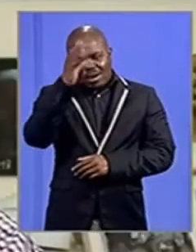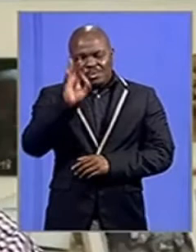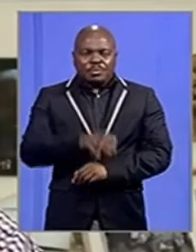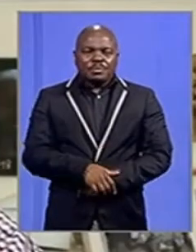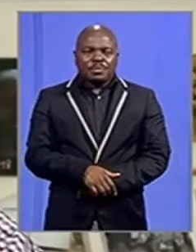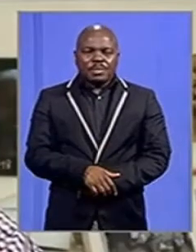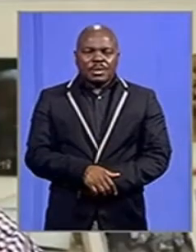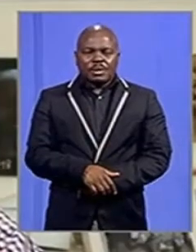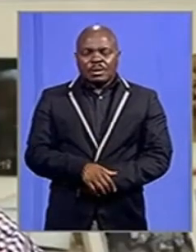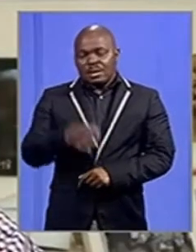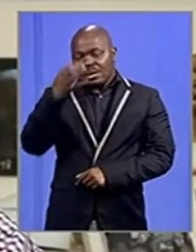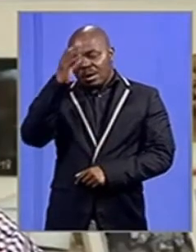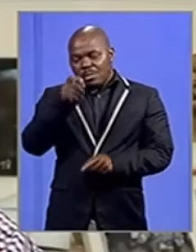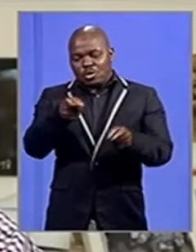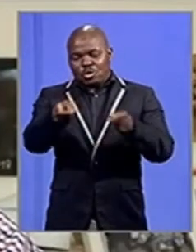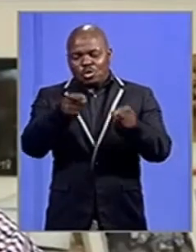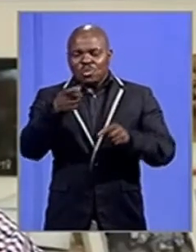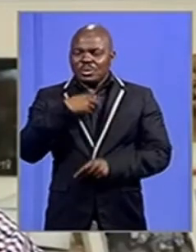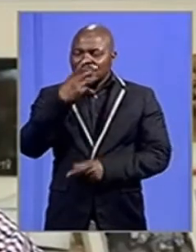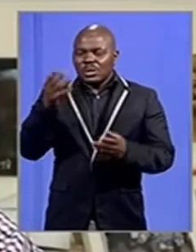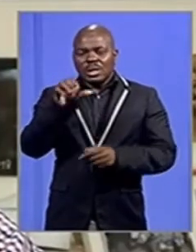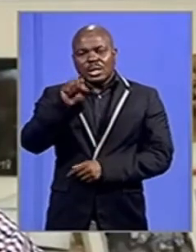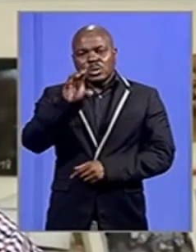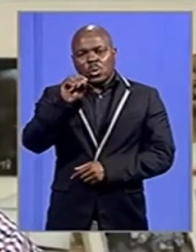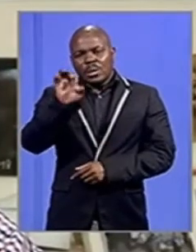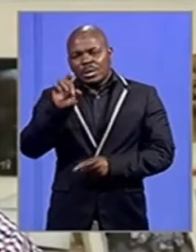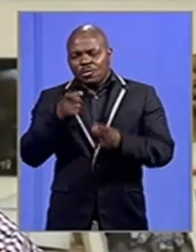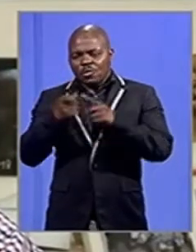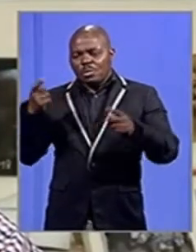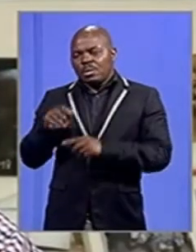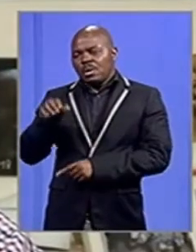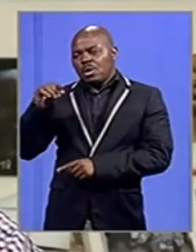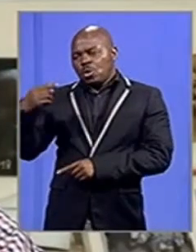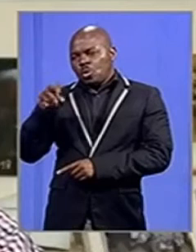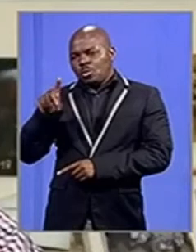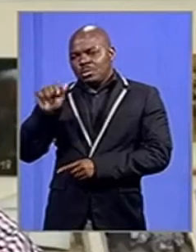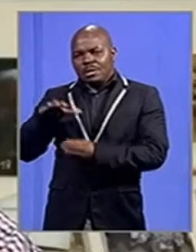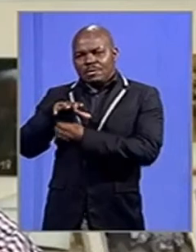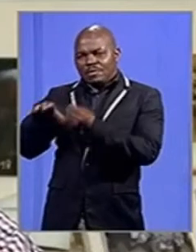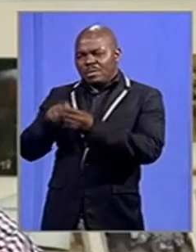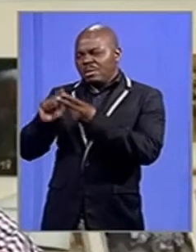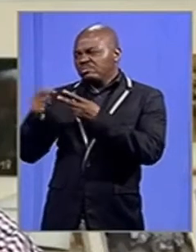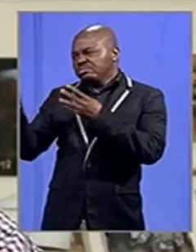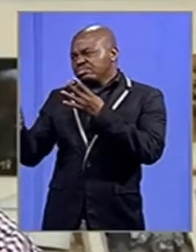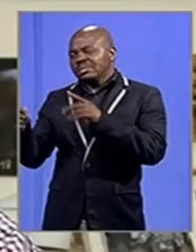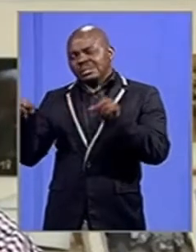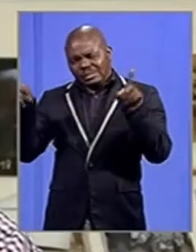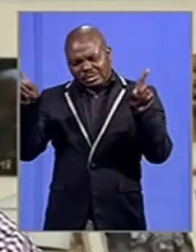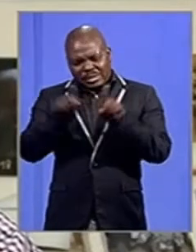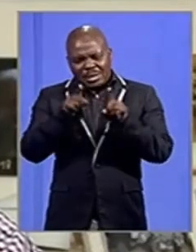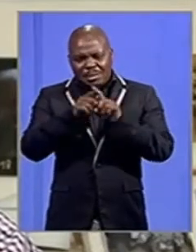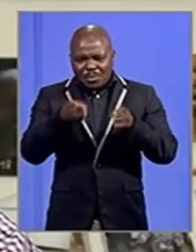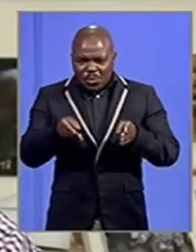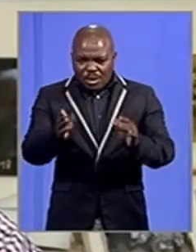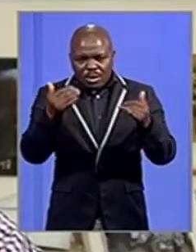seen state capture in big state-owned entities. We've seen it from the Gupta family and others. That same template, that same model has